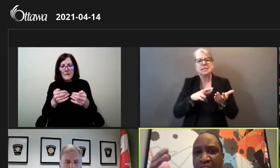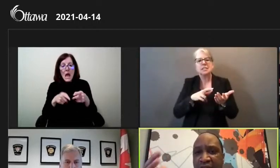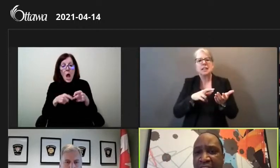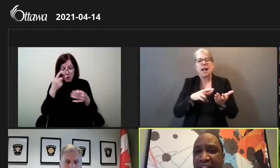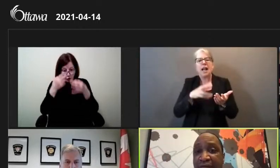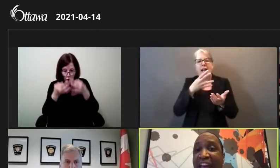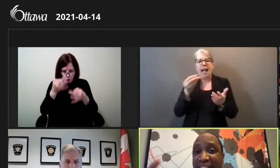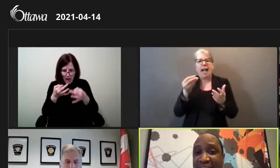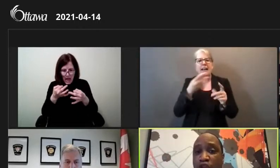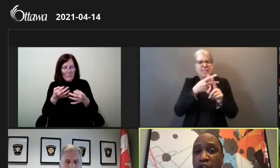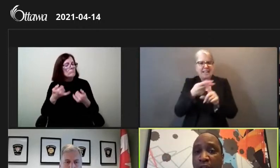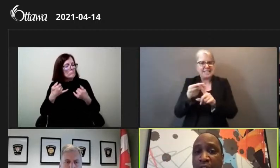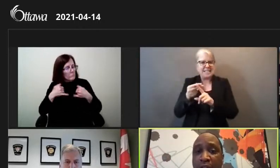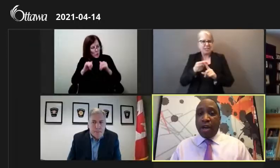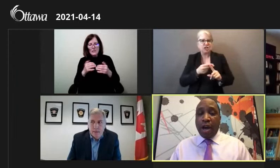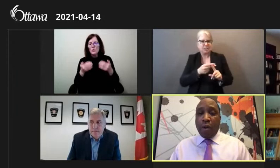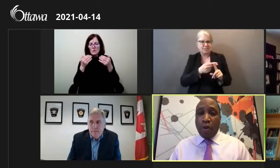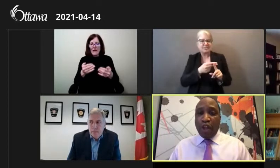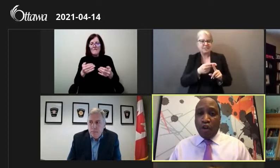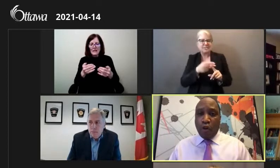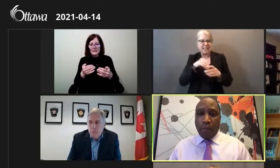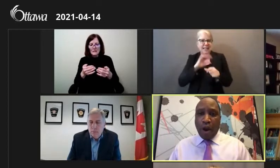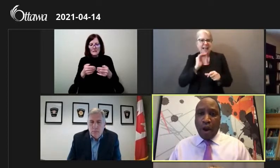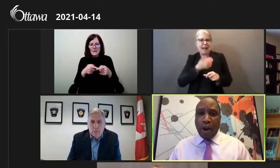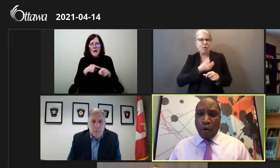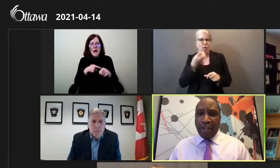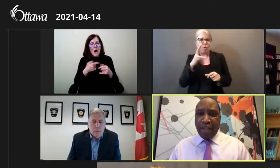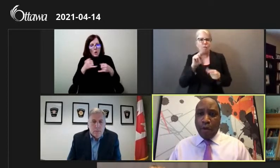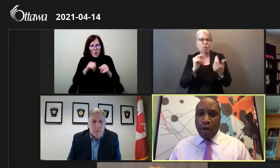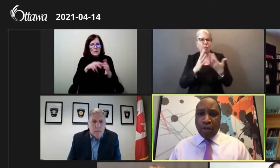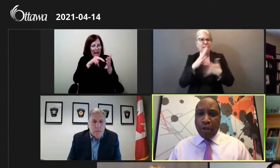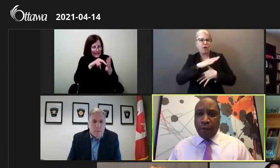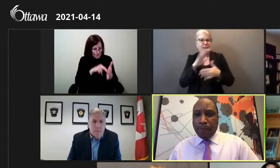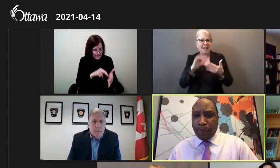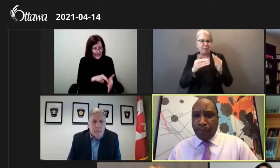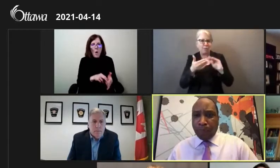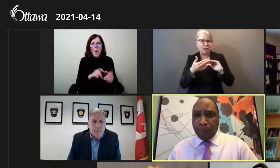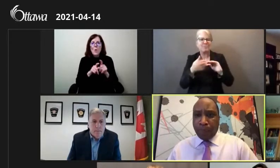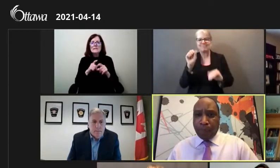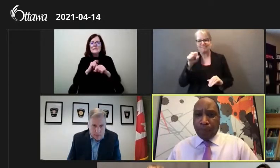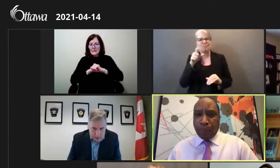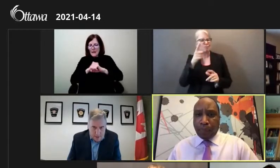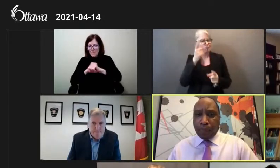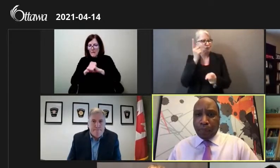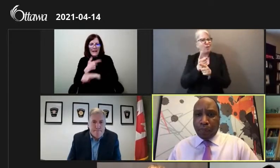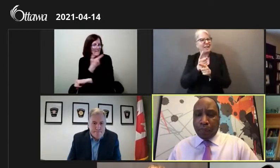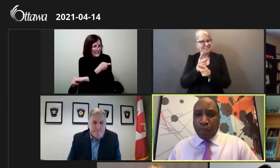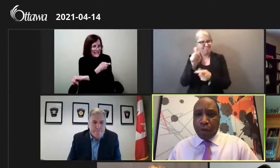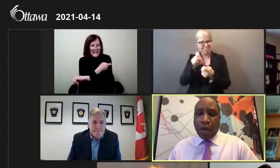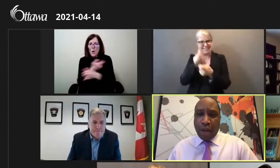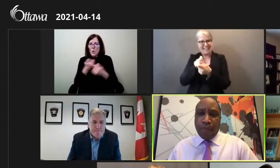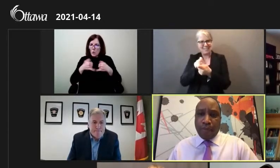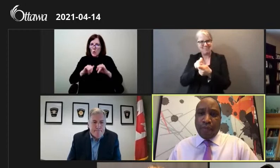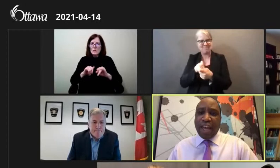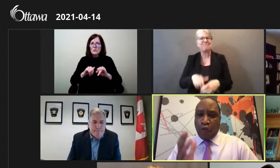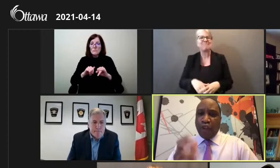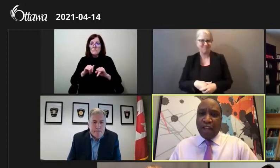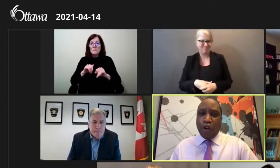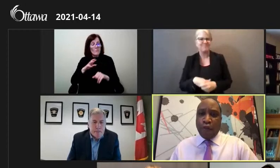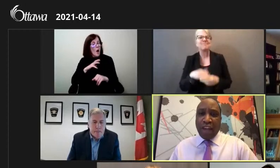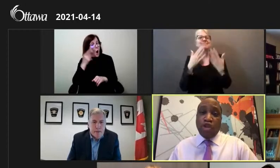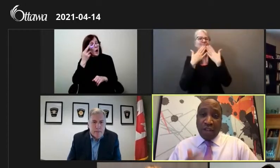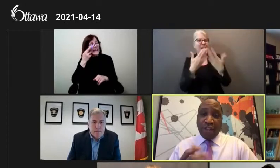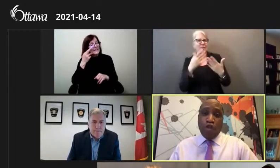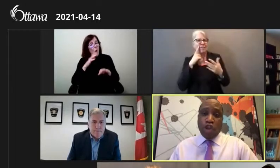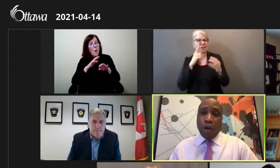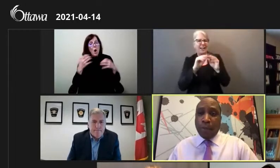registration and vaccination within our own priority neighborhoods. That is absolutely correct, Councillor. Okay. Thank you for that